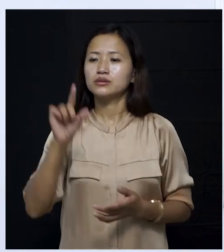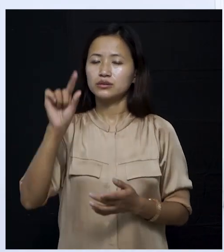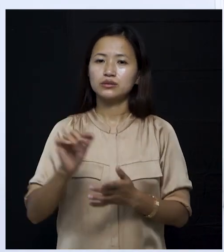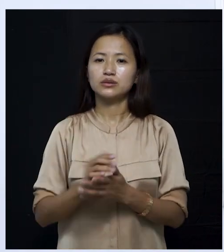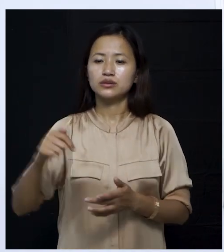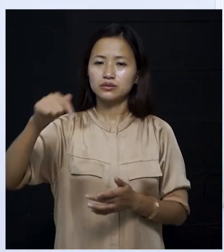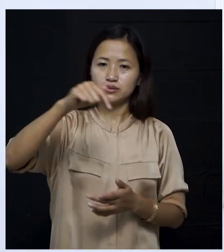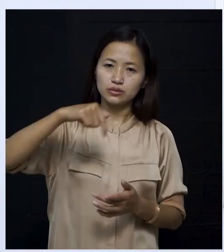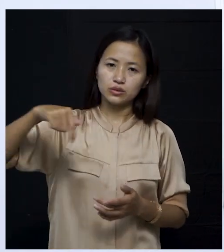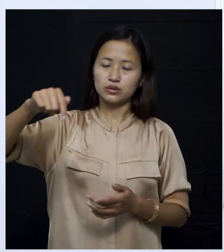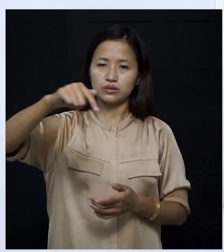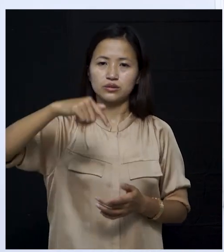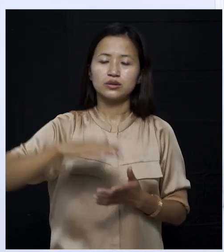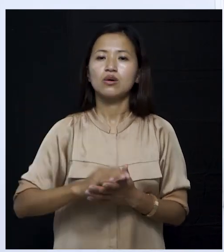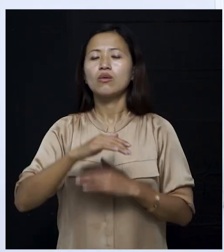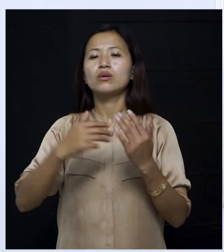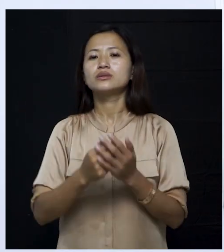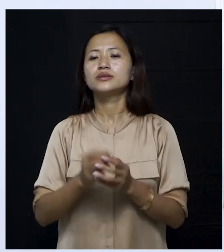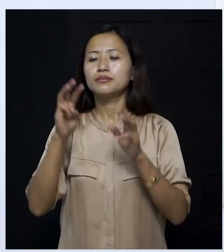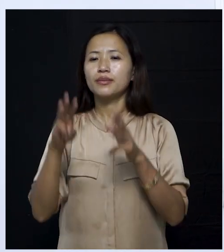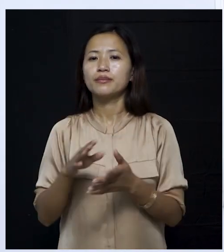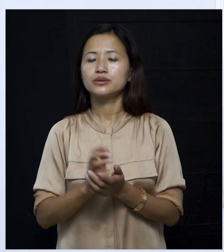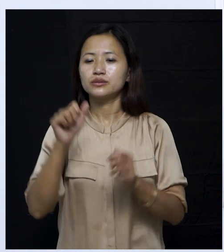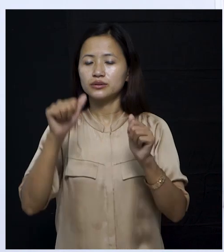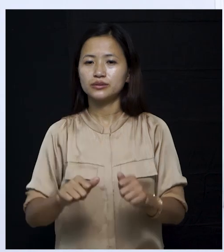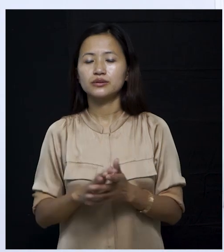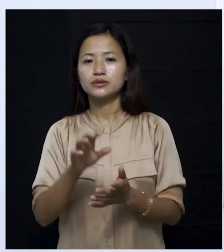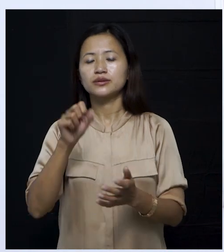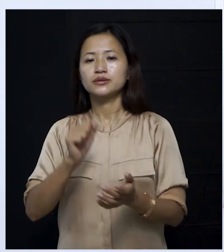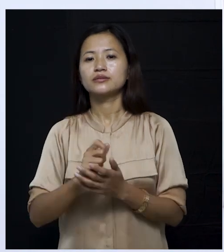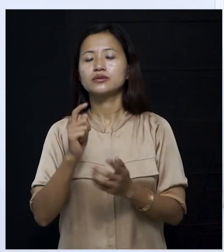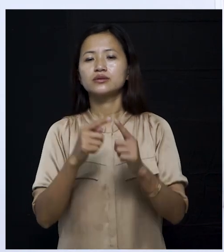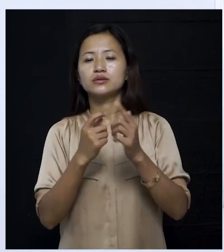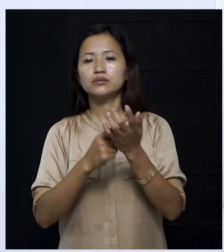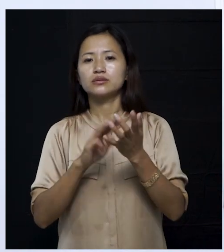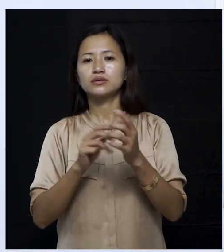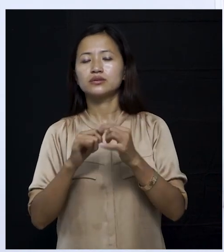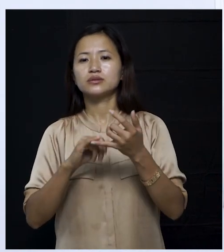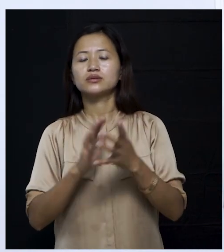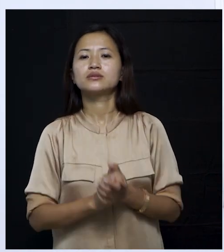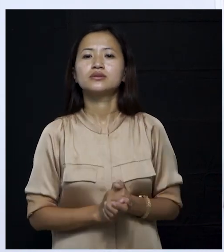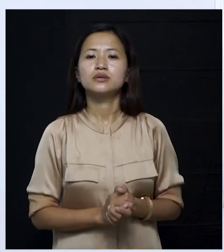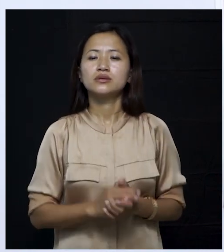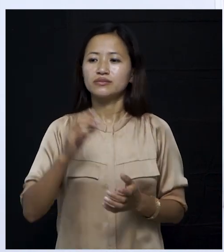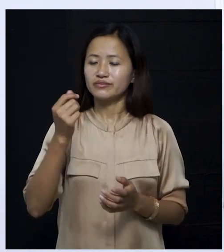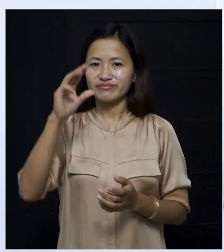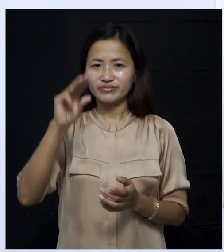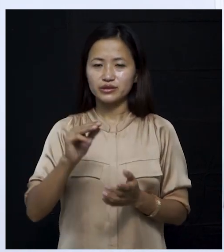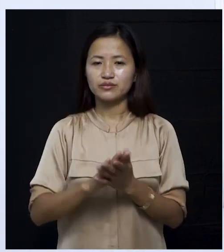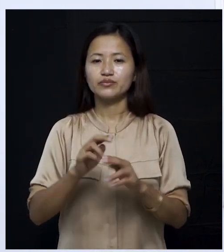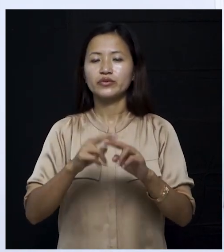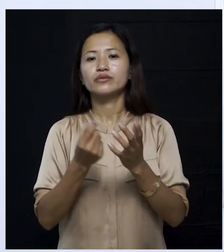in rotation. That is, all the members will be able to get their turn. So that is called as the cheat fund.